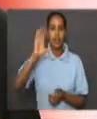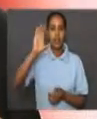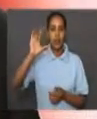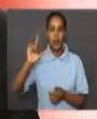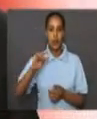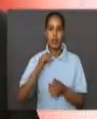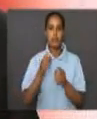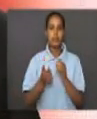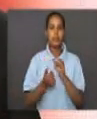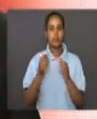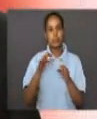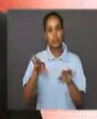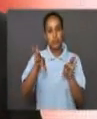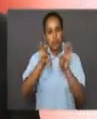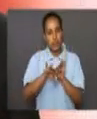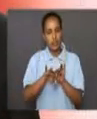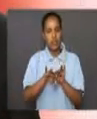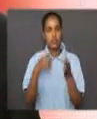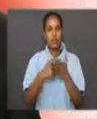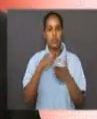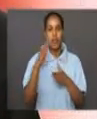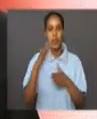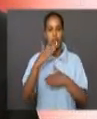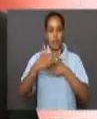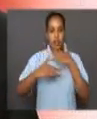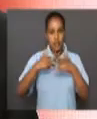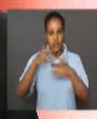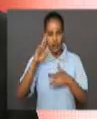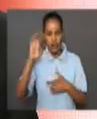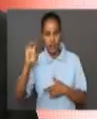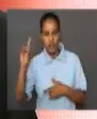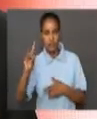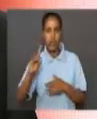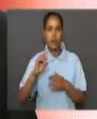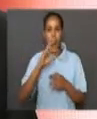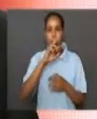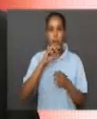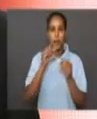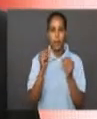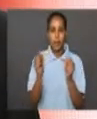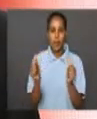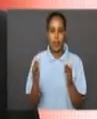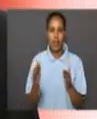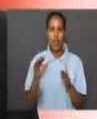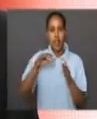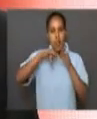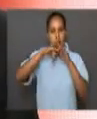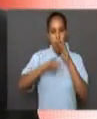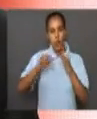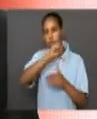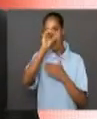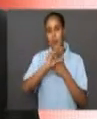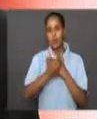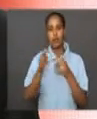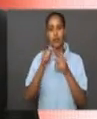Chlorides are preferred for this type of reduction because they often melt at low temperatures